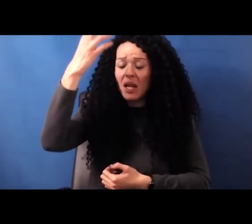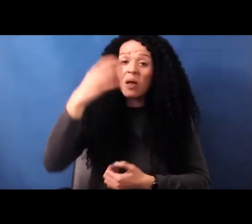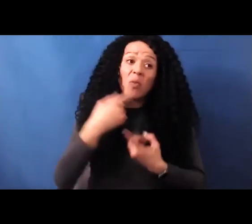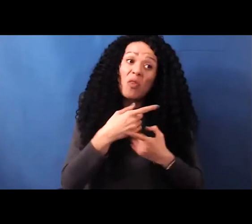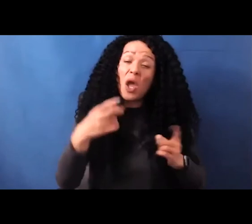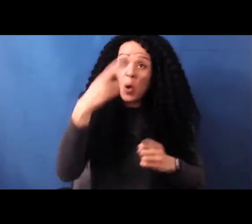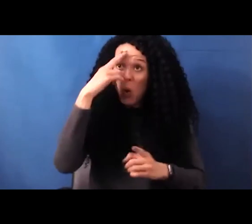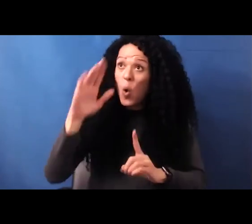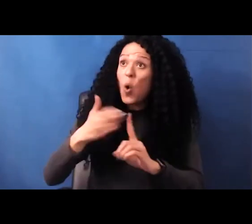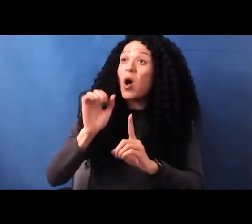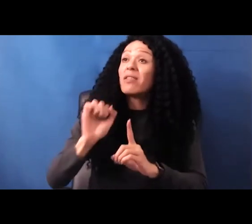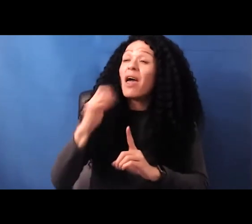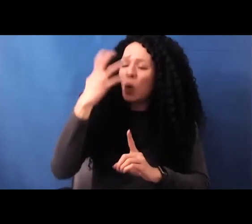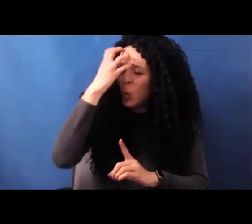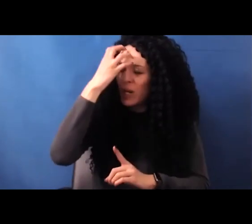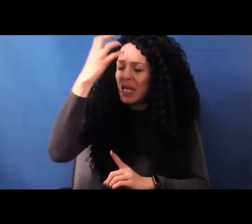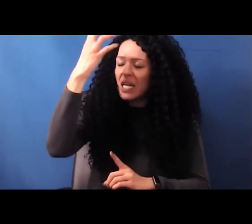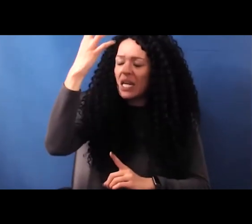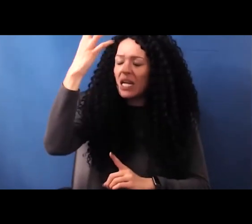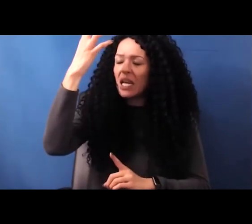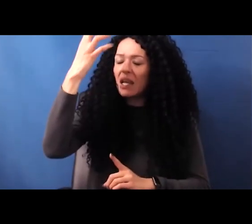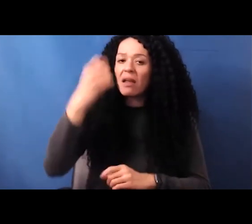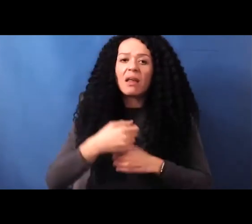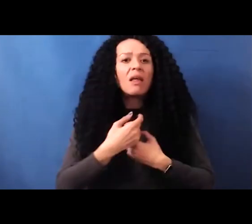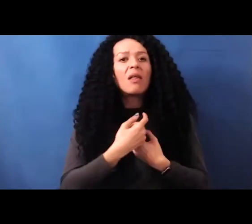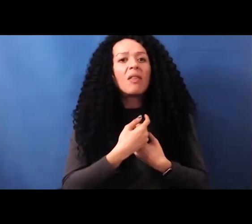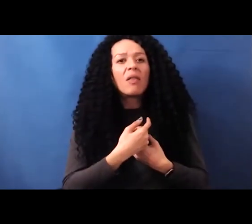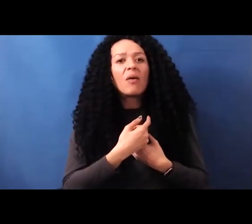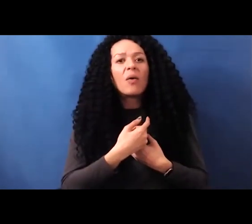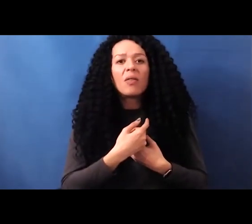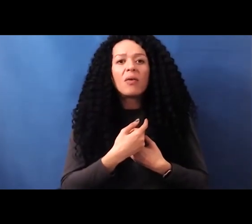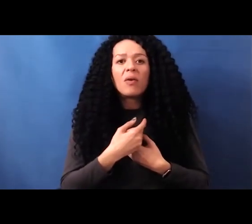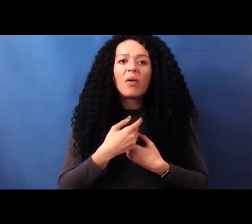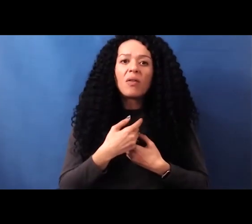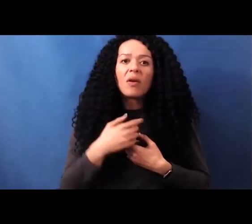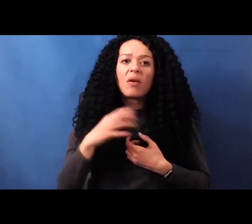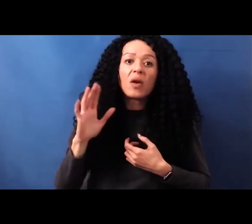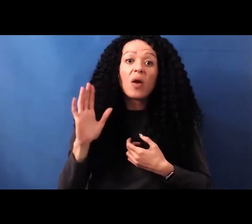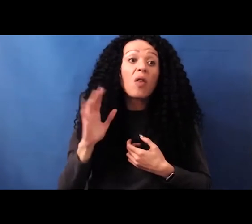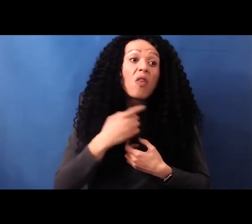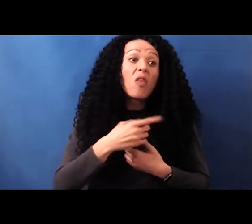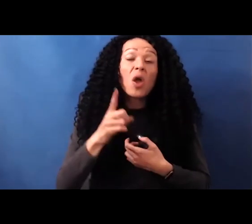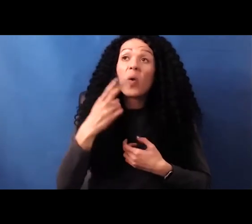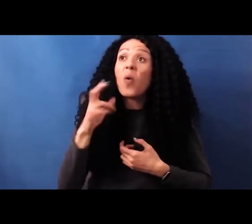They call her their queen. Call her their